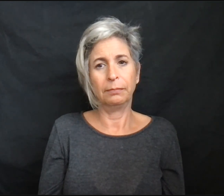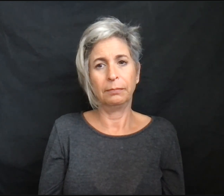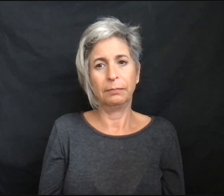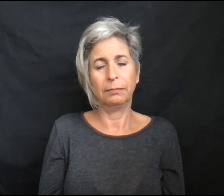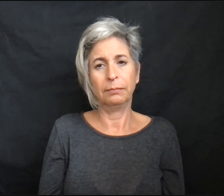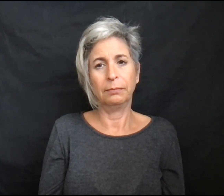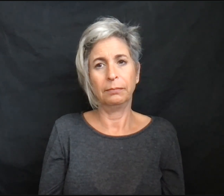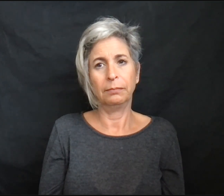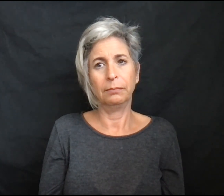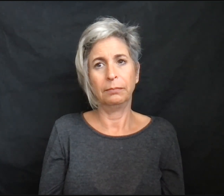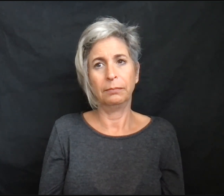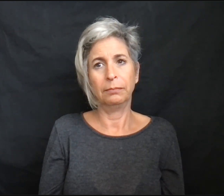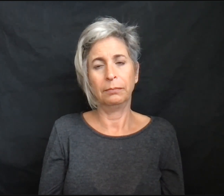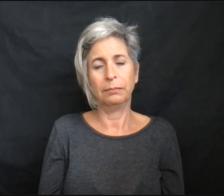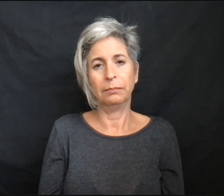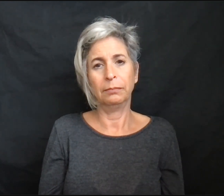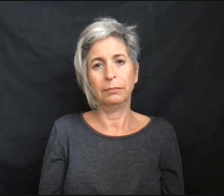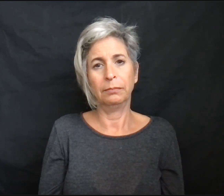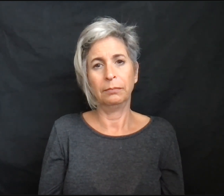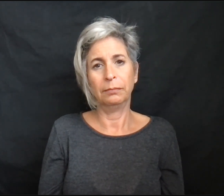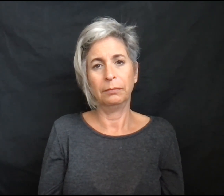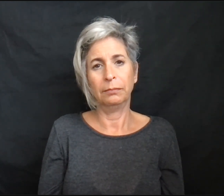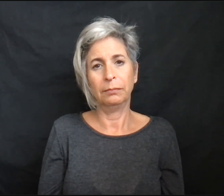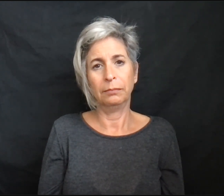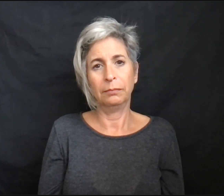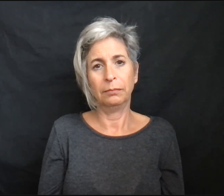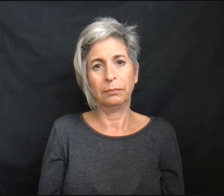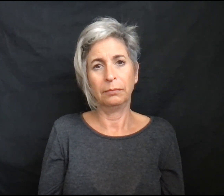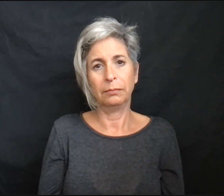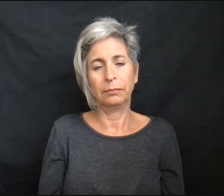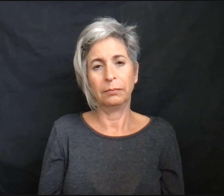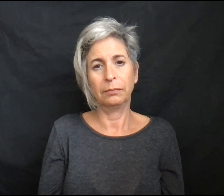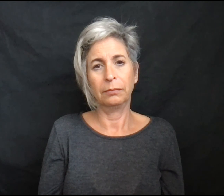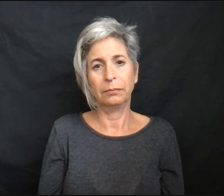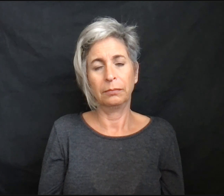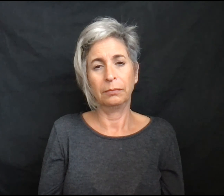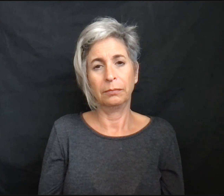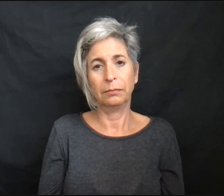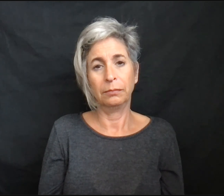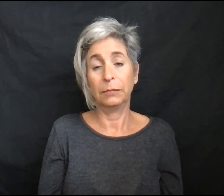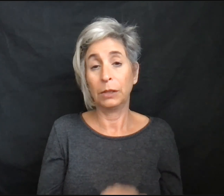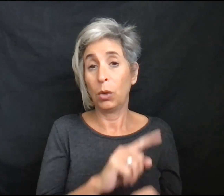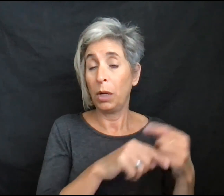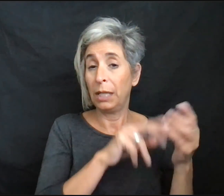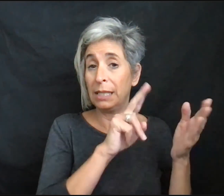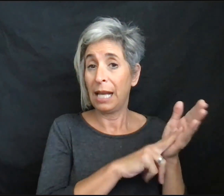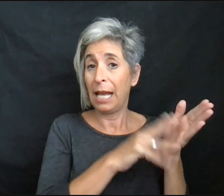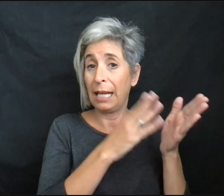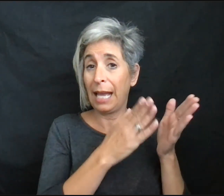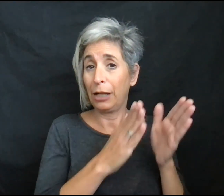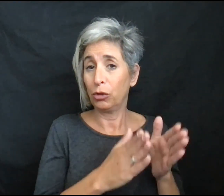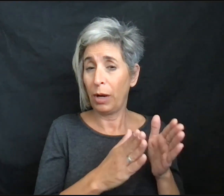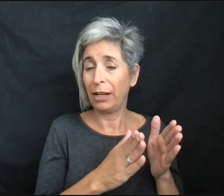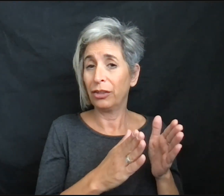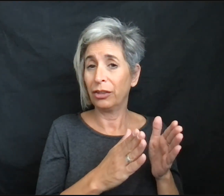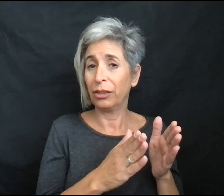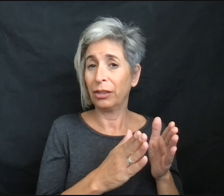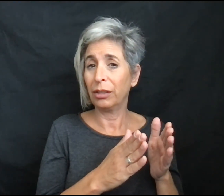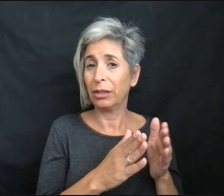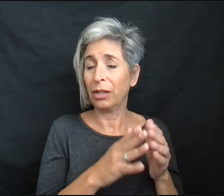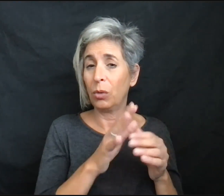The previous question that I saw a fragment of notes here, with a signed contract between property owner and contractor, will a signed contract